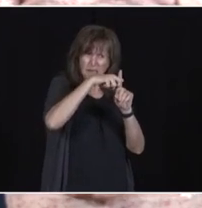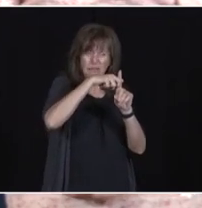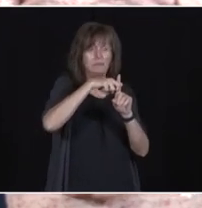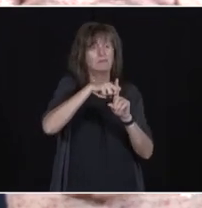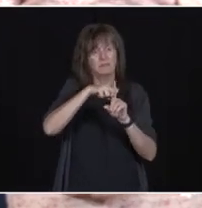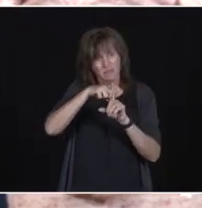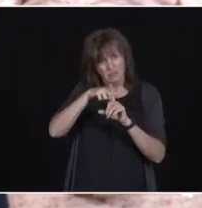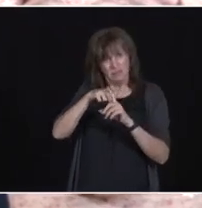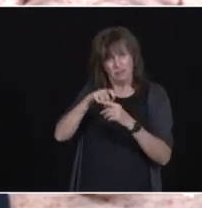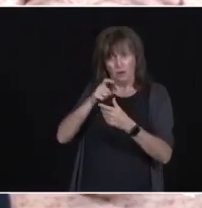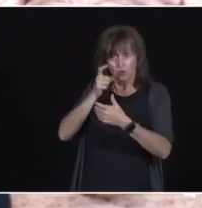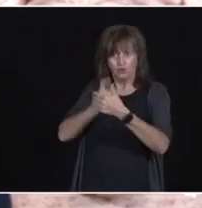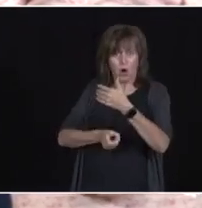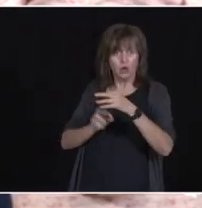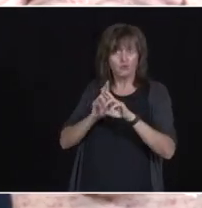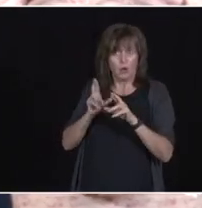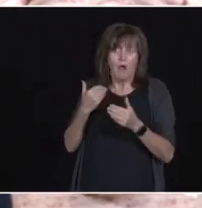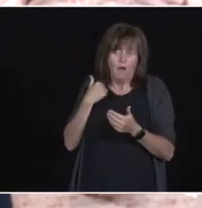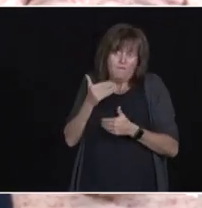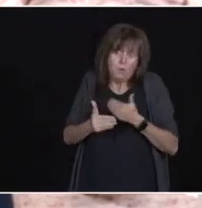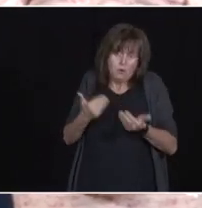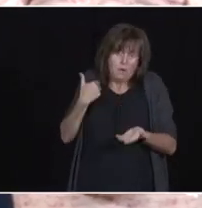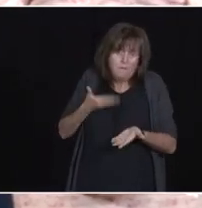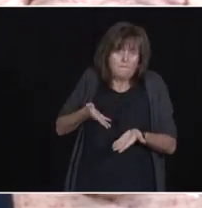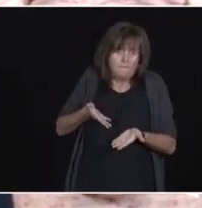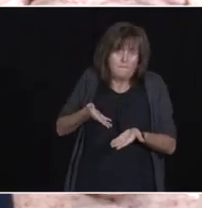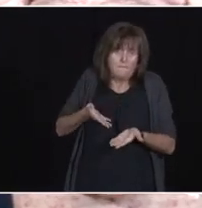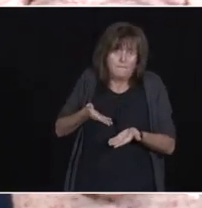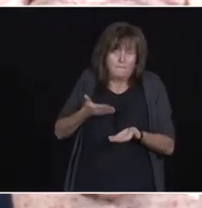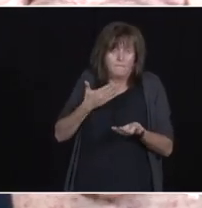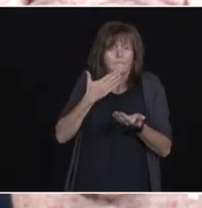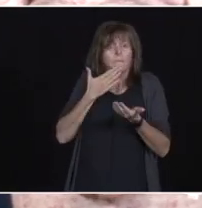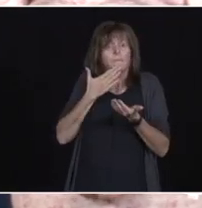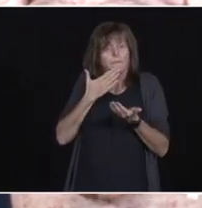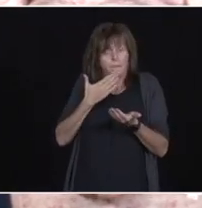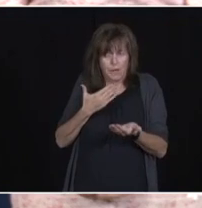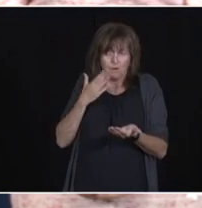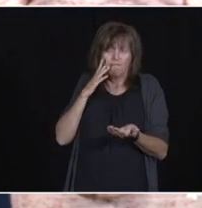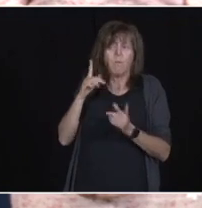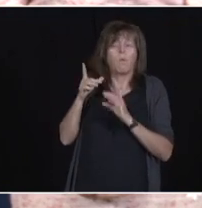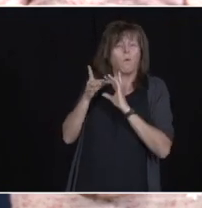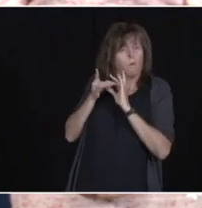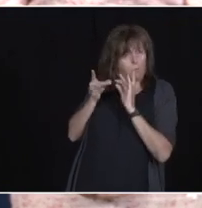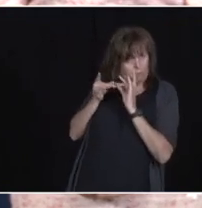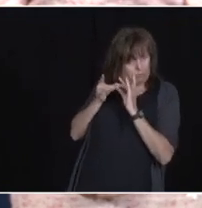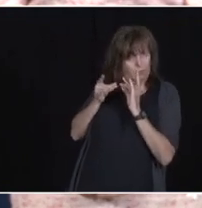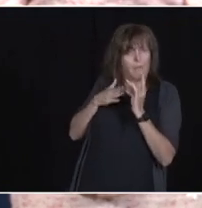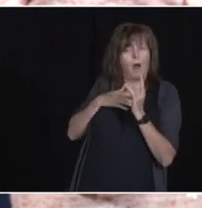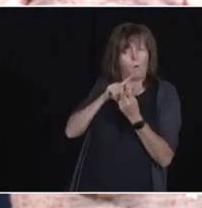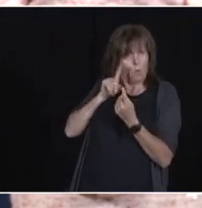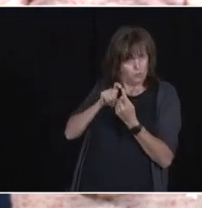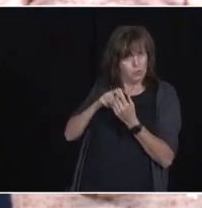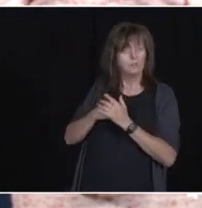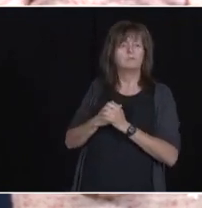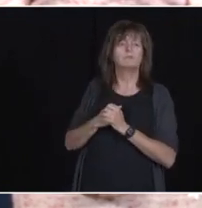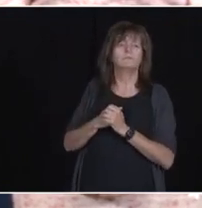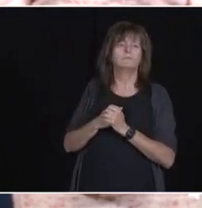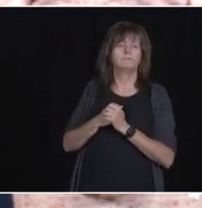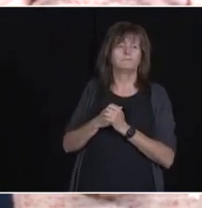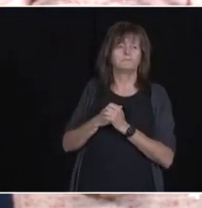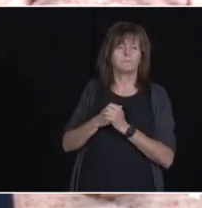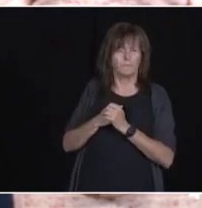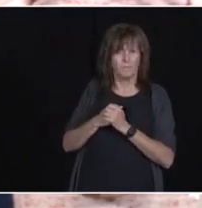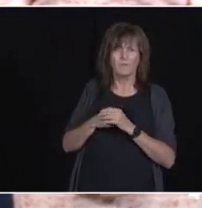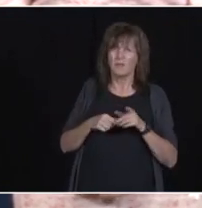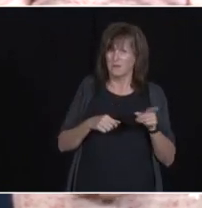final question is, we understand that there's an opportunity for the commissioners to hold public and private meetings, according to the terms of